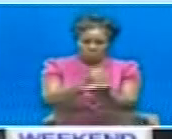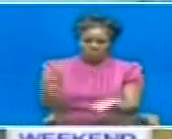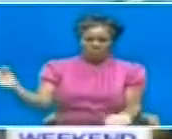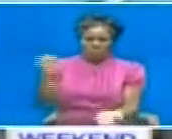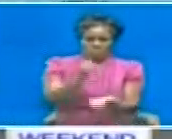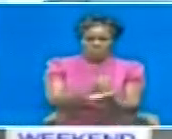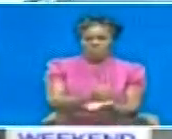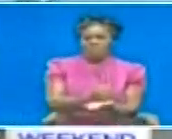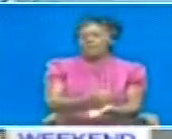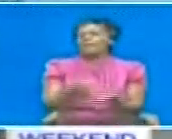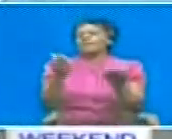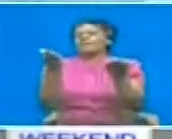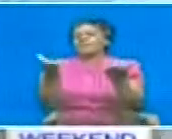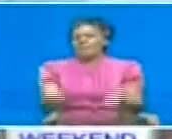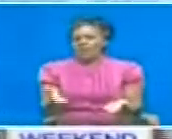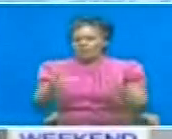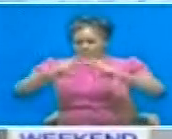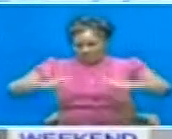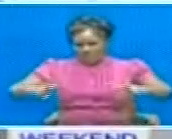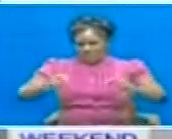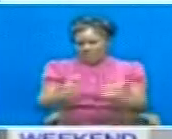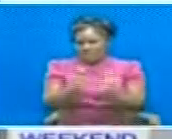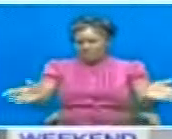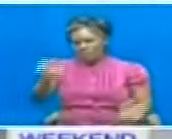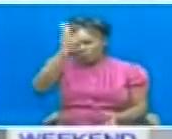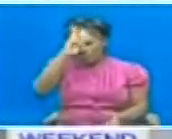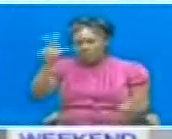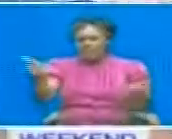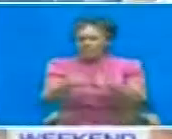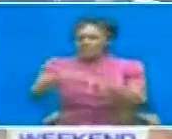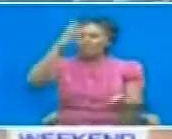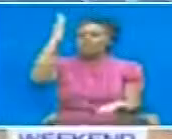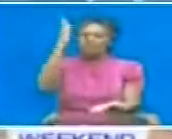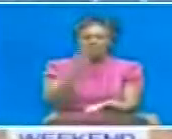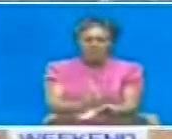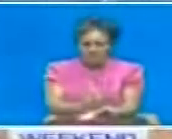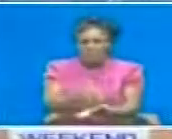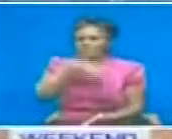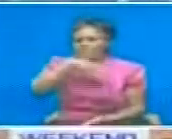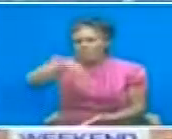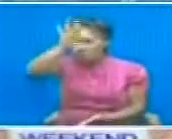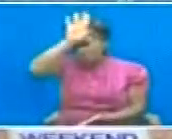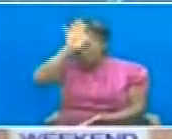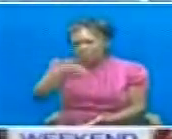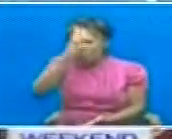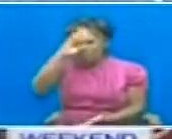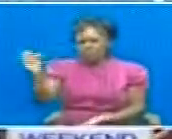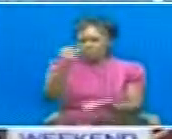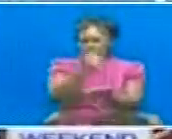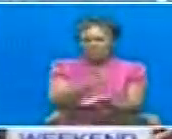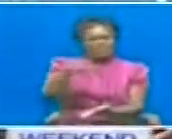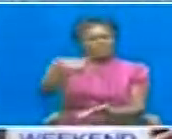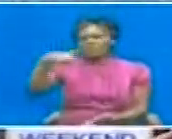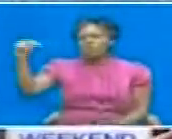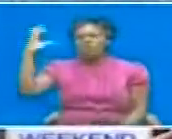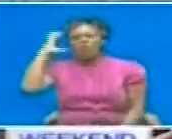exercise. And now, the Inspector General of Police has also confirmed to the disappointed police recruits that they will